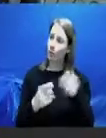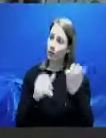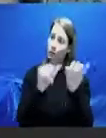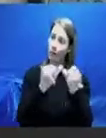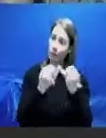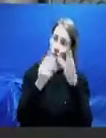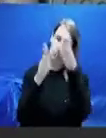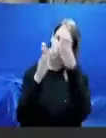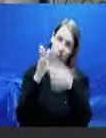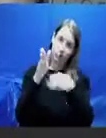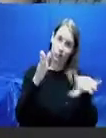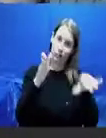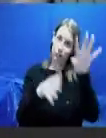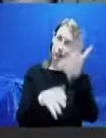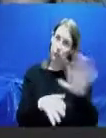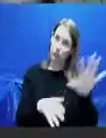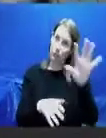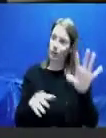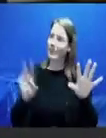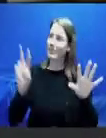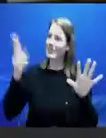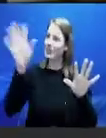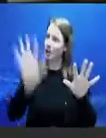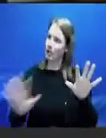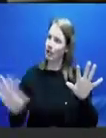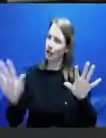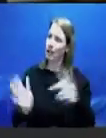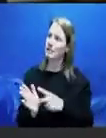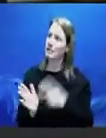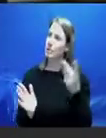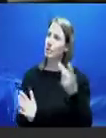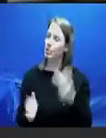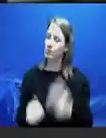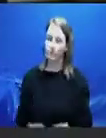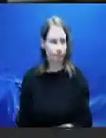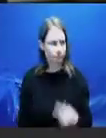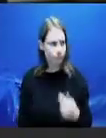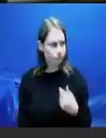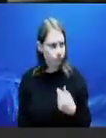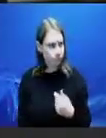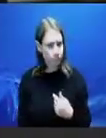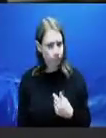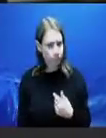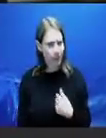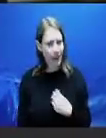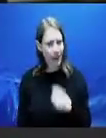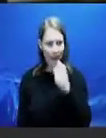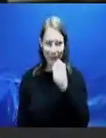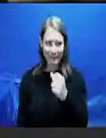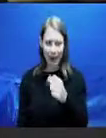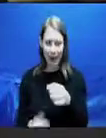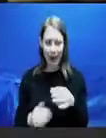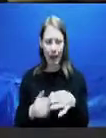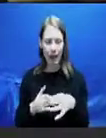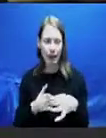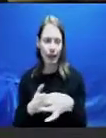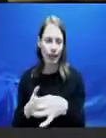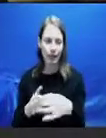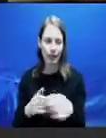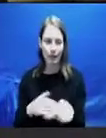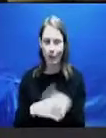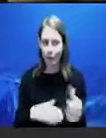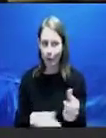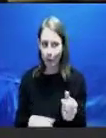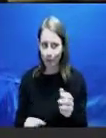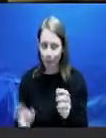is doubled in centimeters. I didn't lead everybody there because I think it's very valid to have different methods and